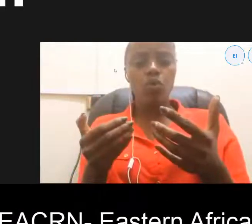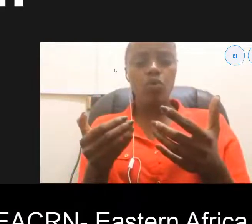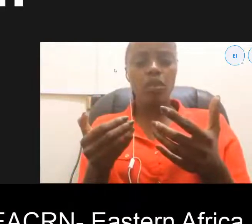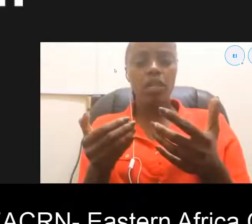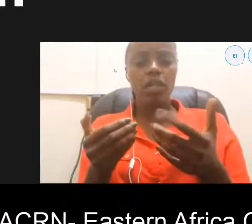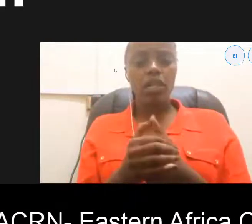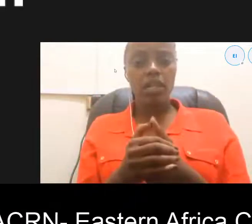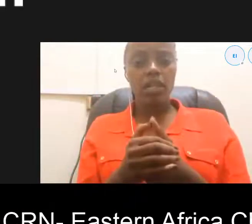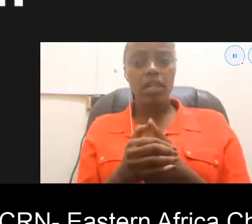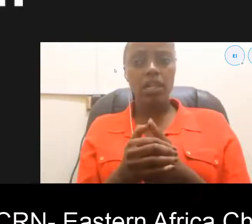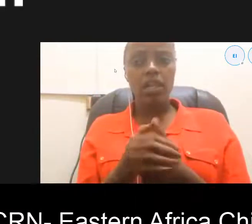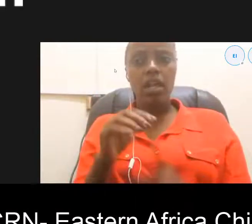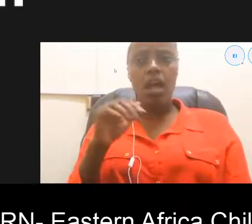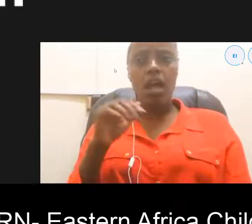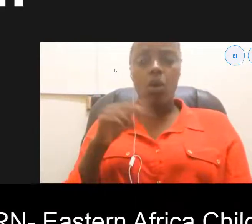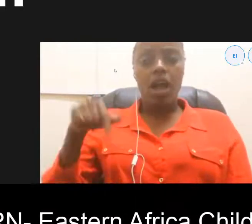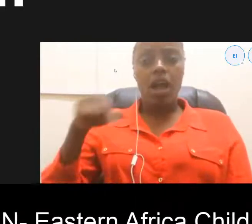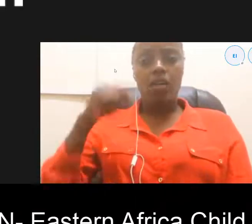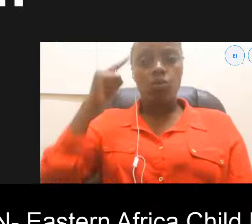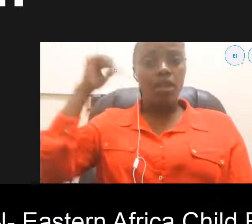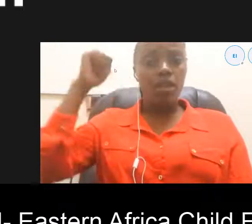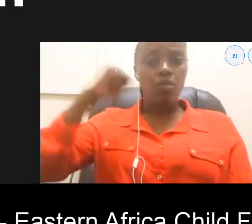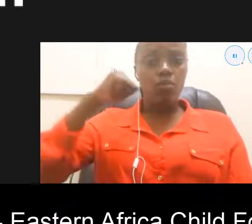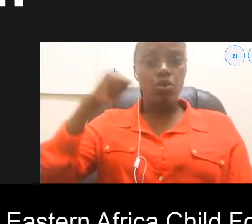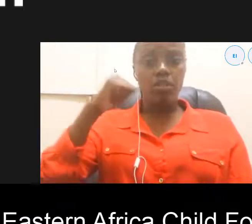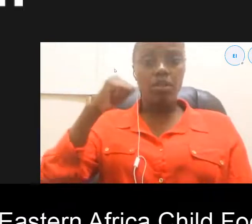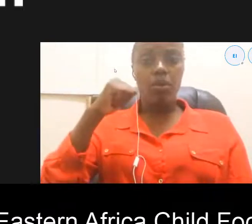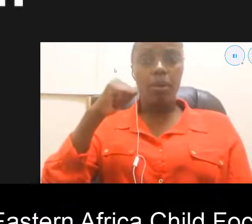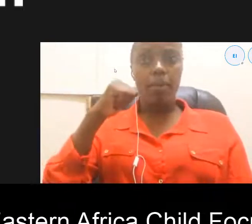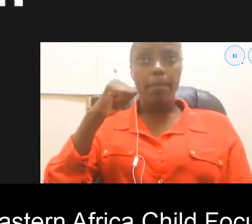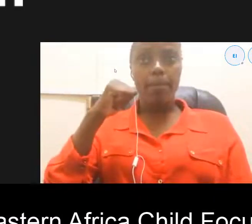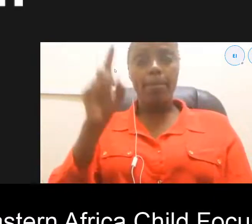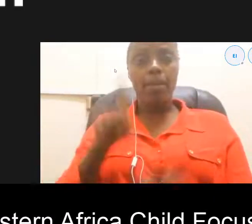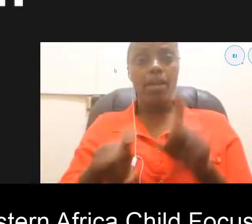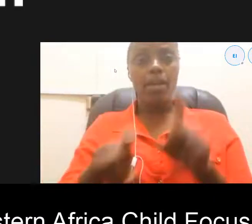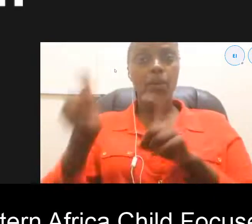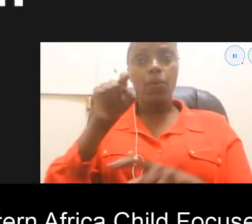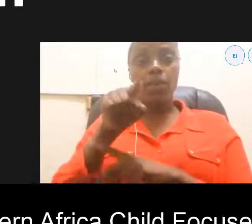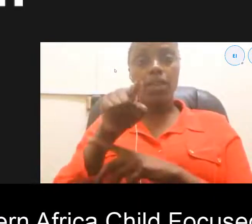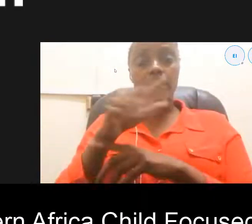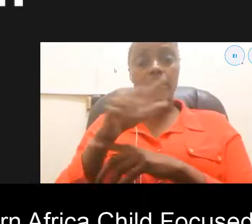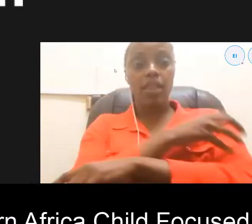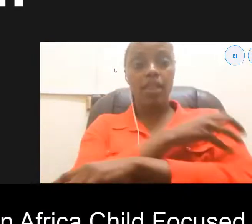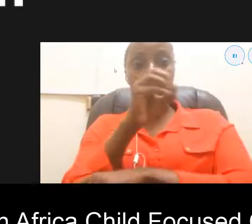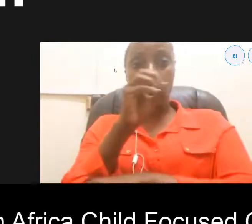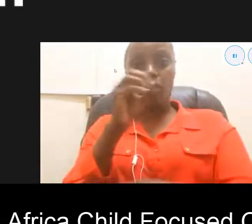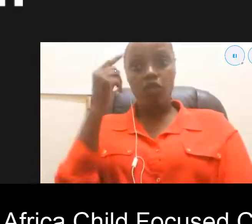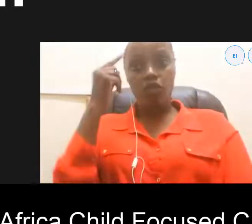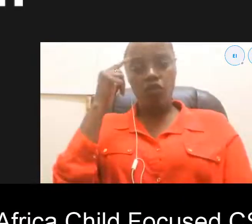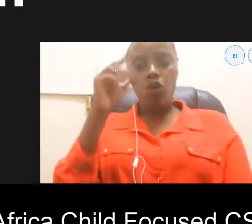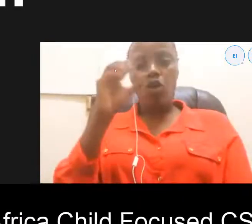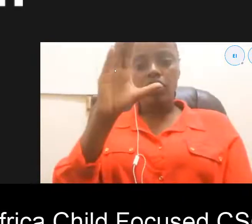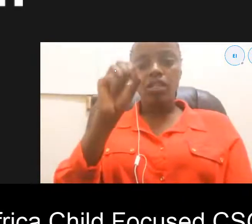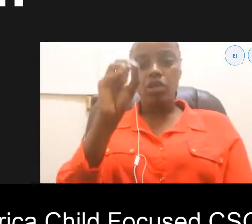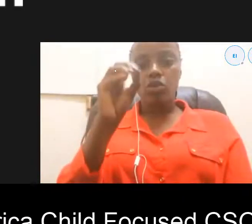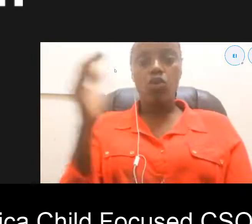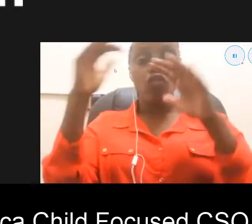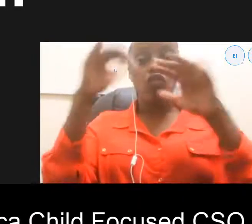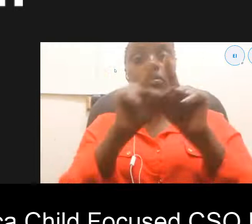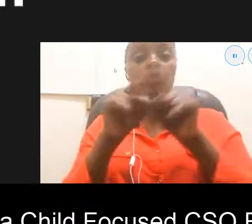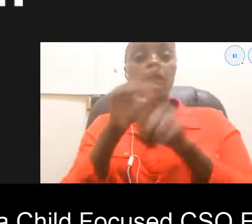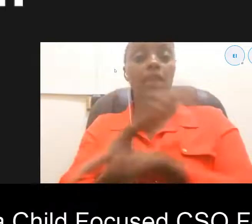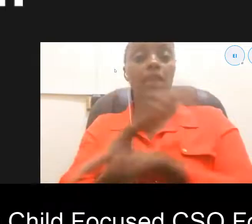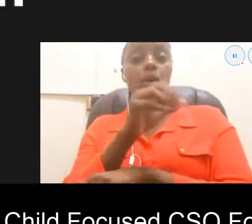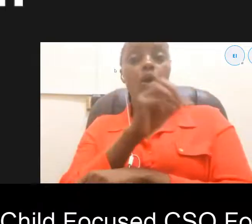you think we can increase that power of the CSO Forum and also the power of the